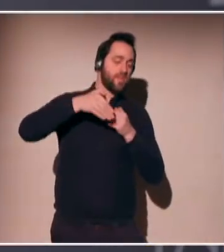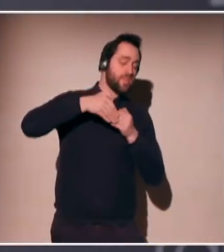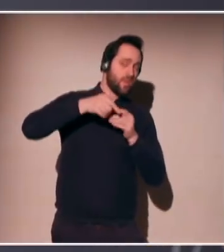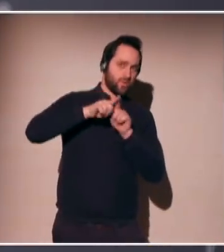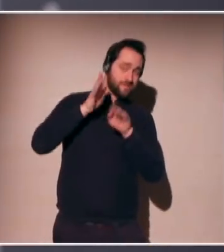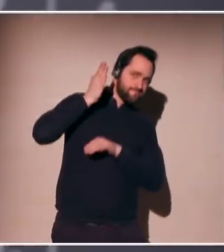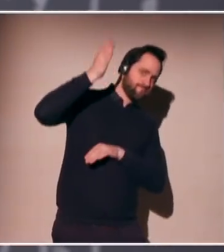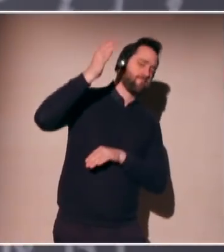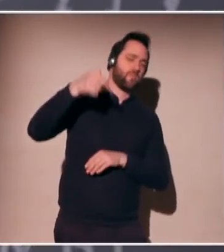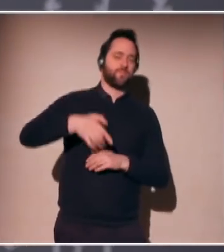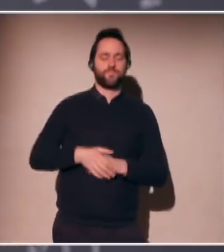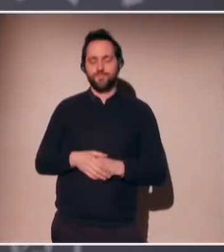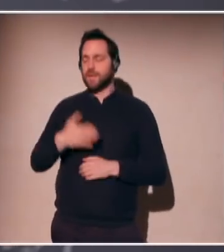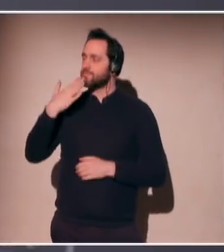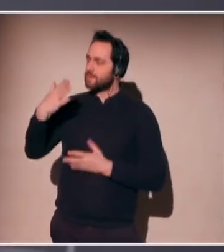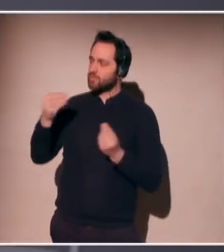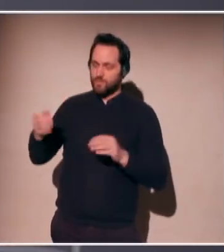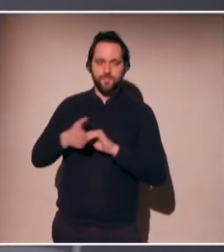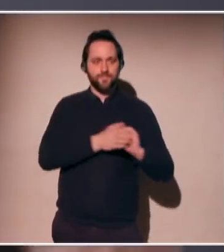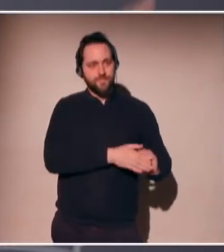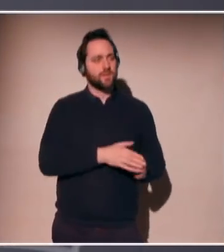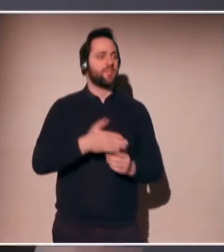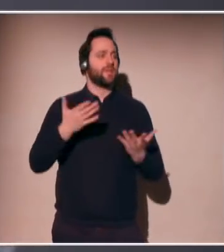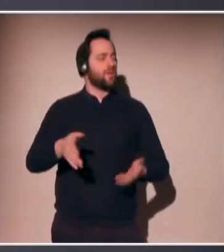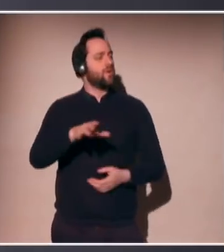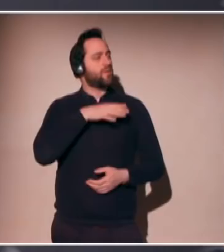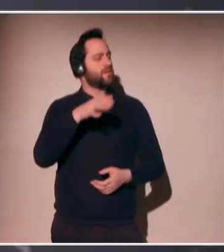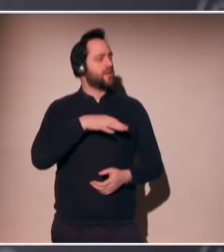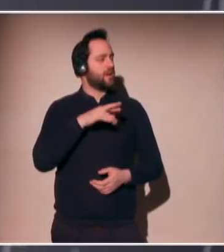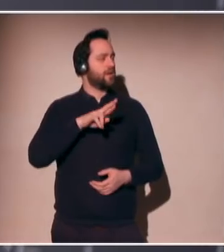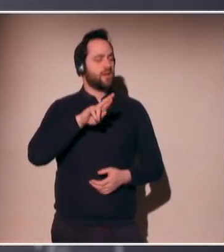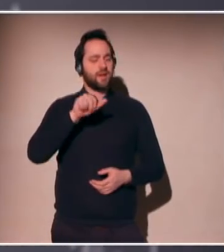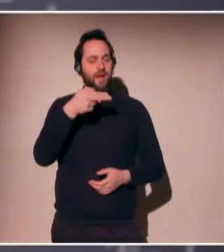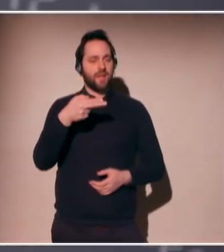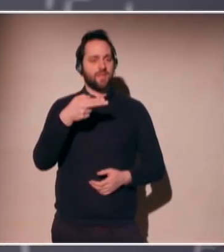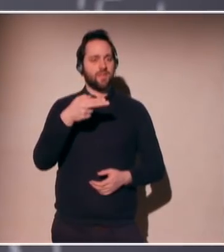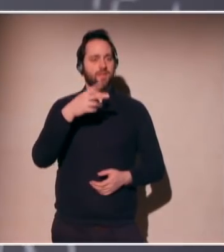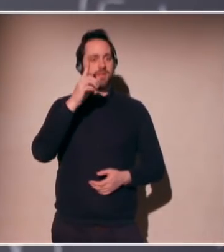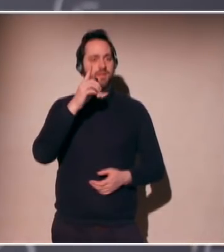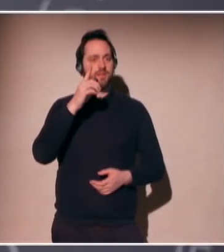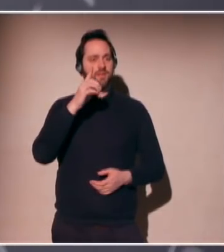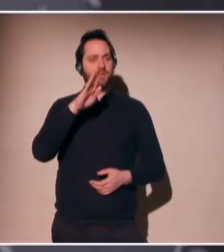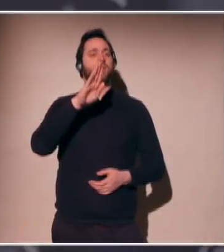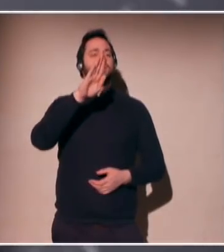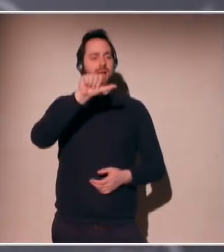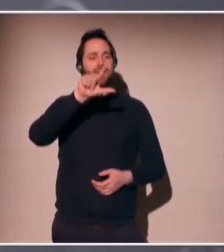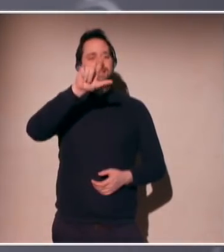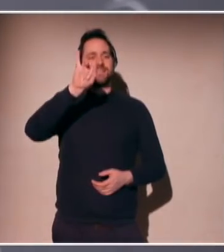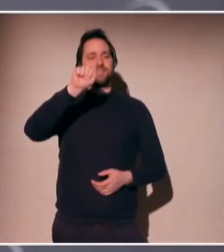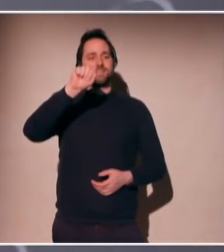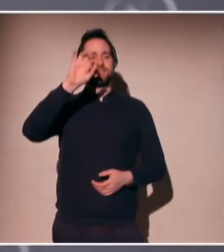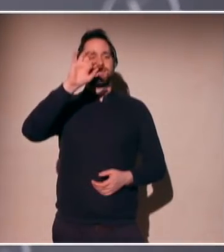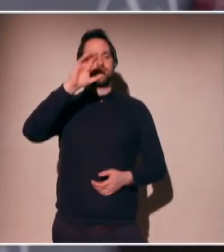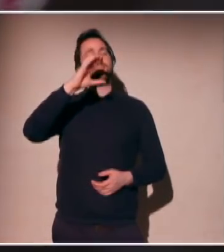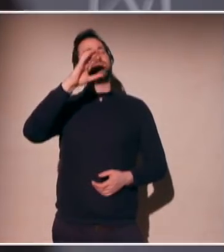J'ai à présent le plaisir d'accueillir le professeur Ran Balicer. Please, Ran, come here. Ran Balicer est professeur à l'université.